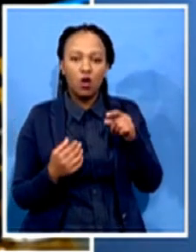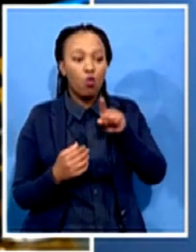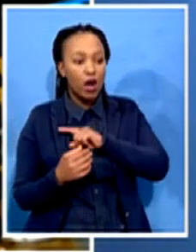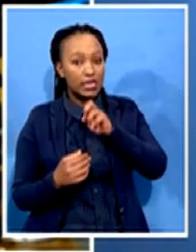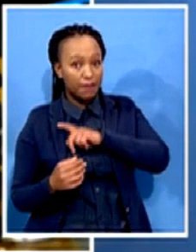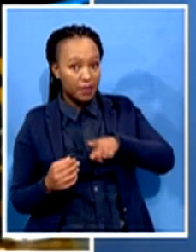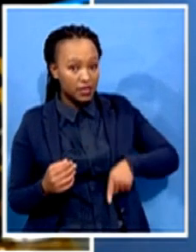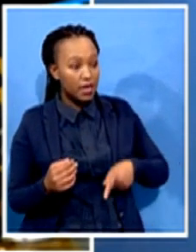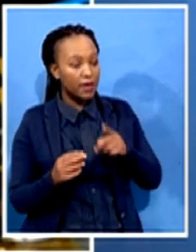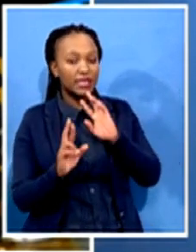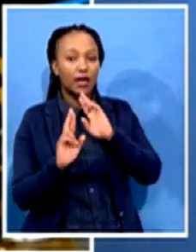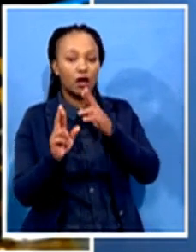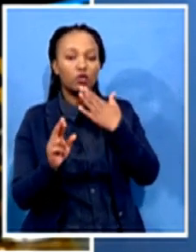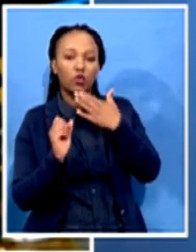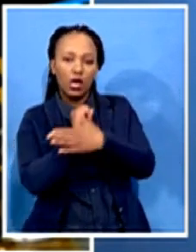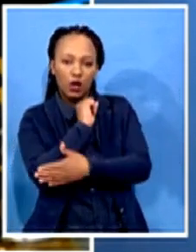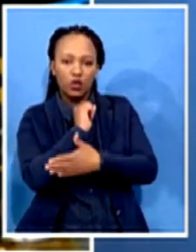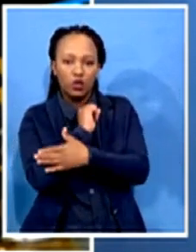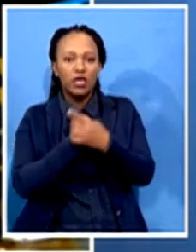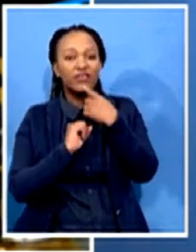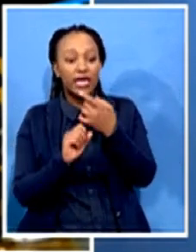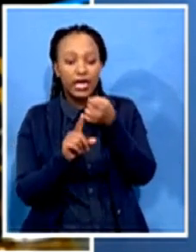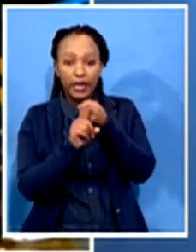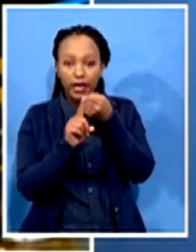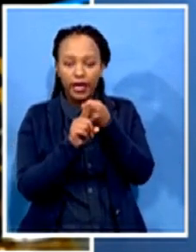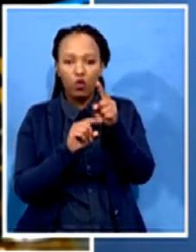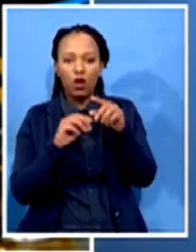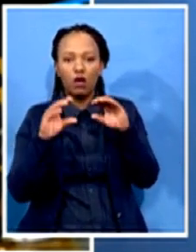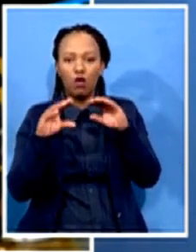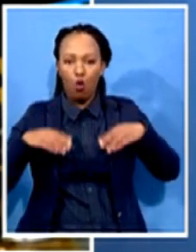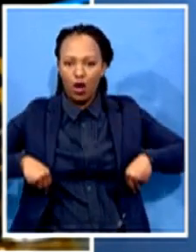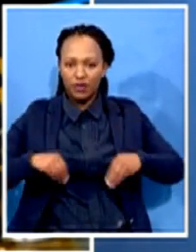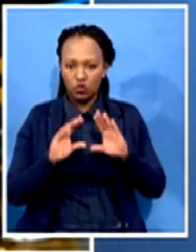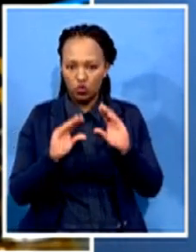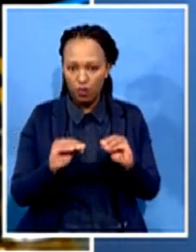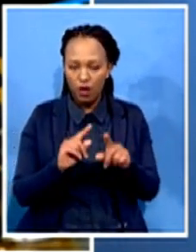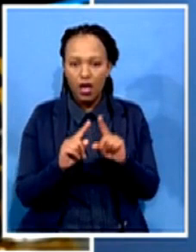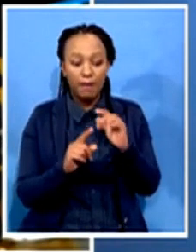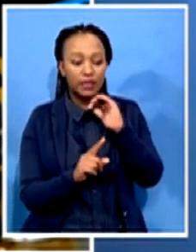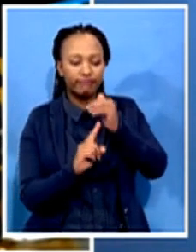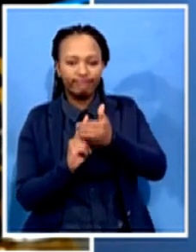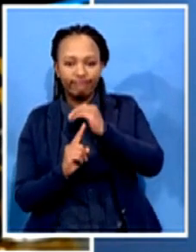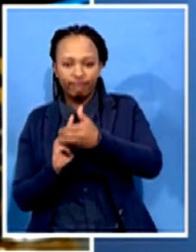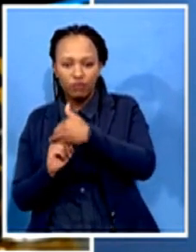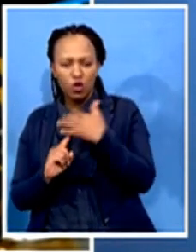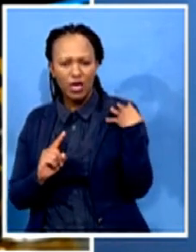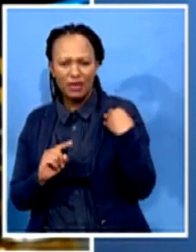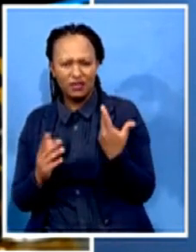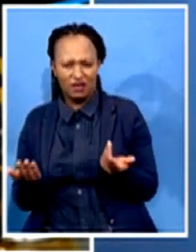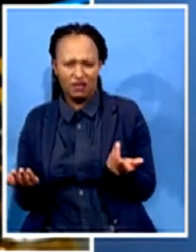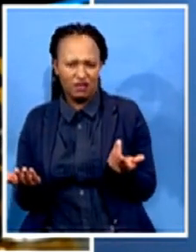to fight corruption, and then he protects his ministers, who else is going to believe him in what he's trying to